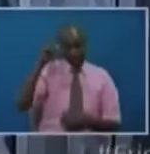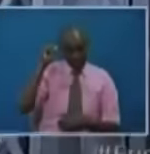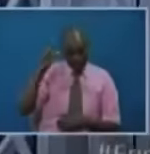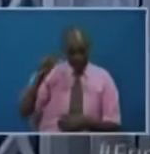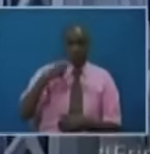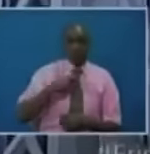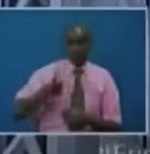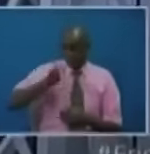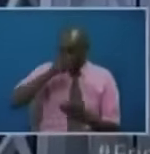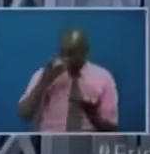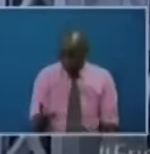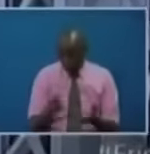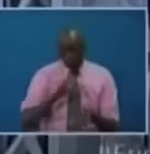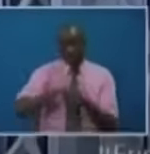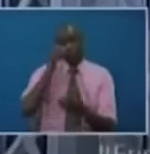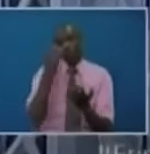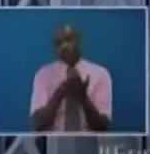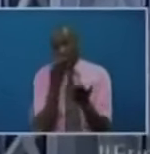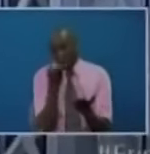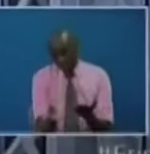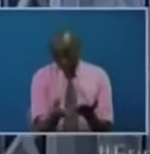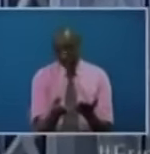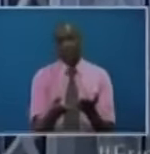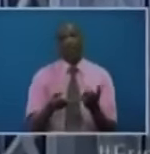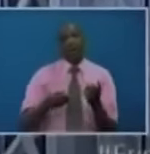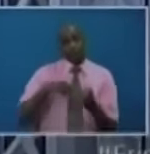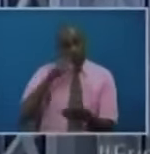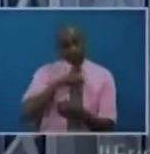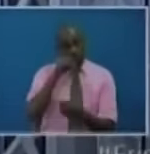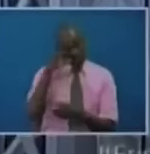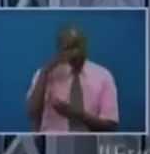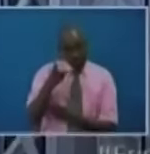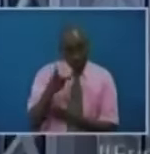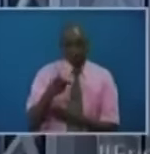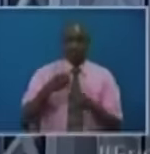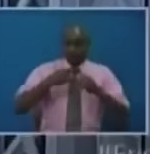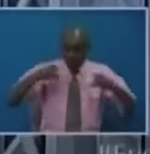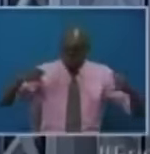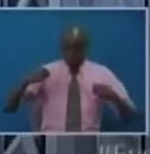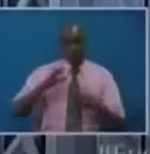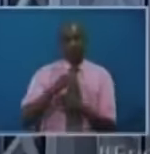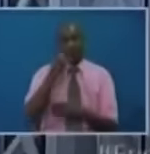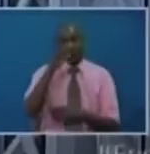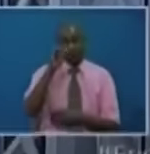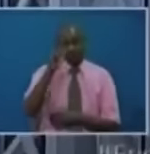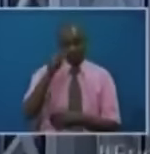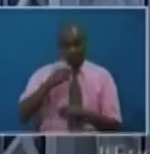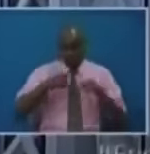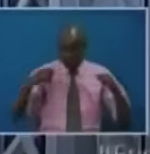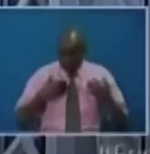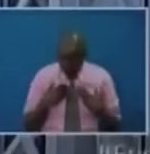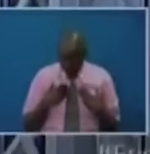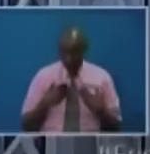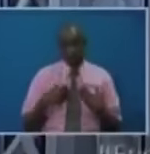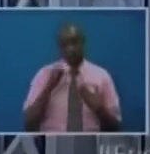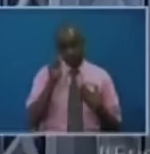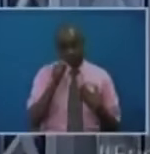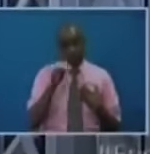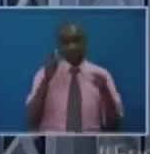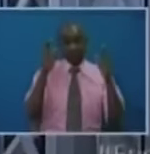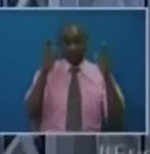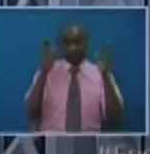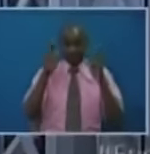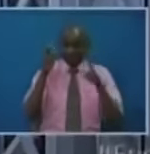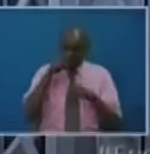secure additional revenue by leasing extra capacity on its fiber optic network via its subsidiary, Kenya Power International.